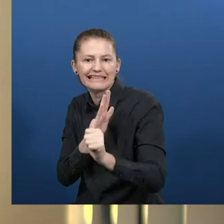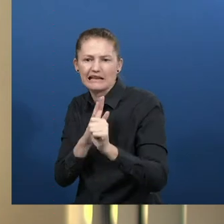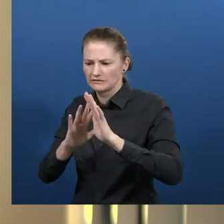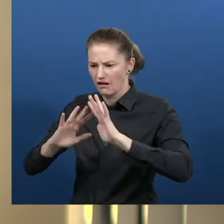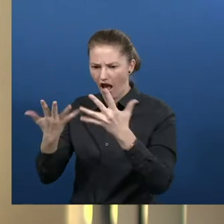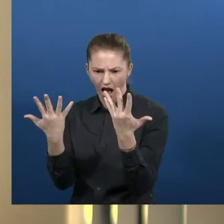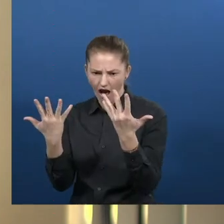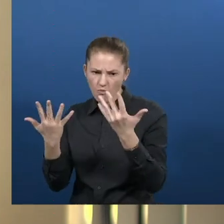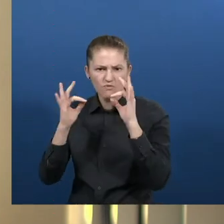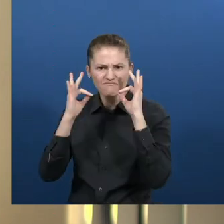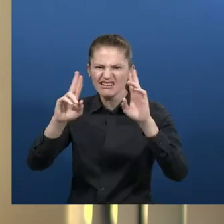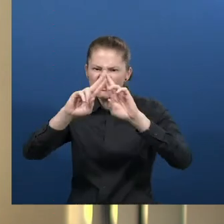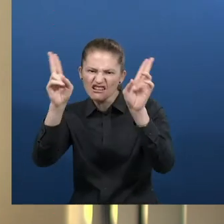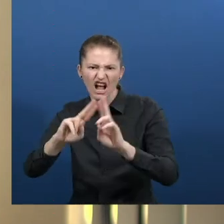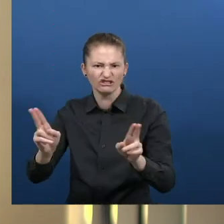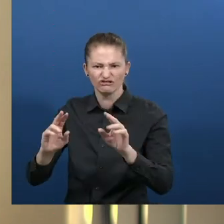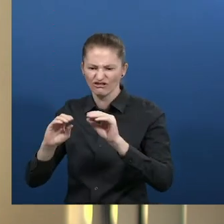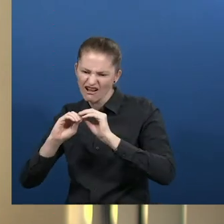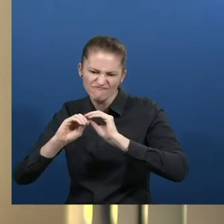how to scale a model.